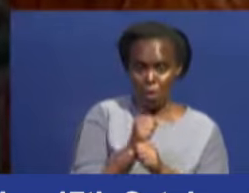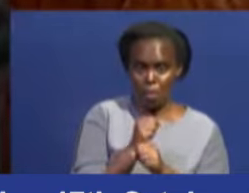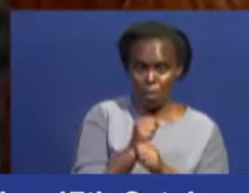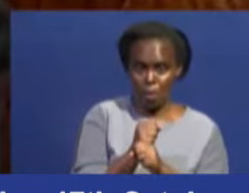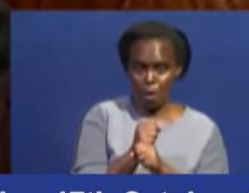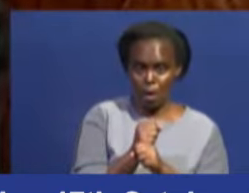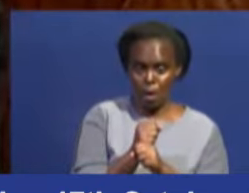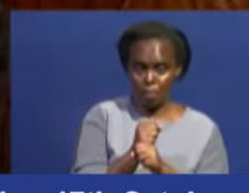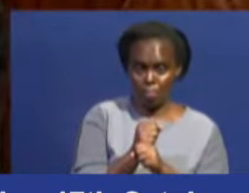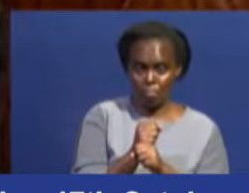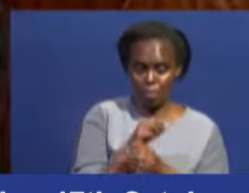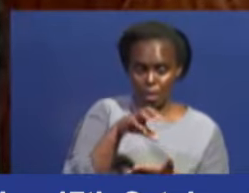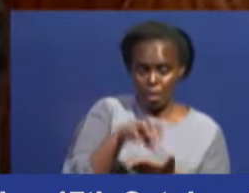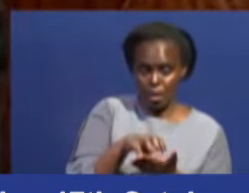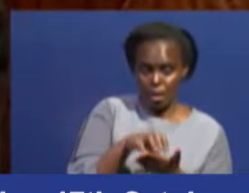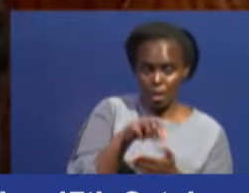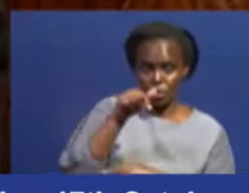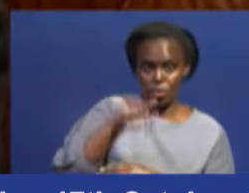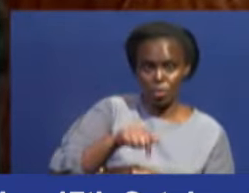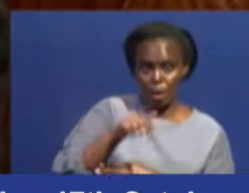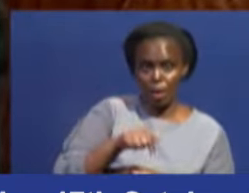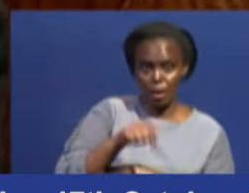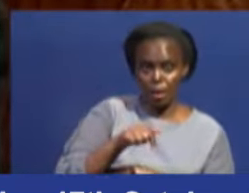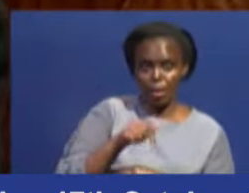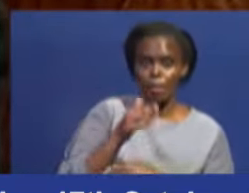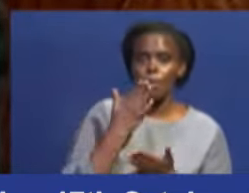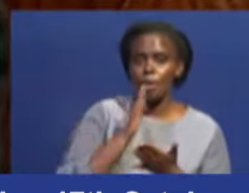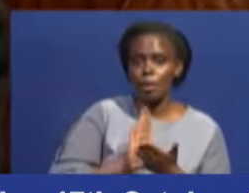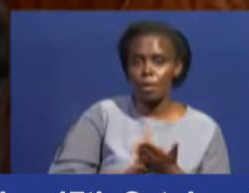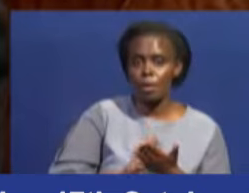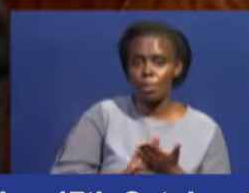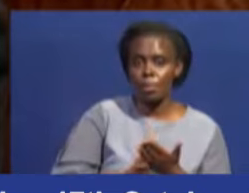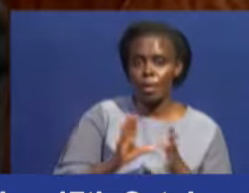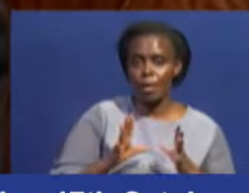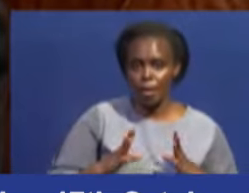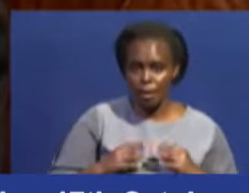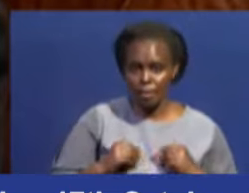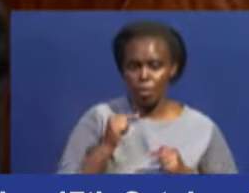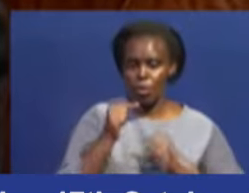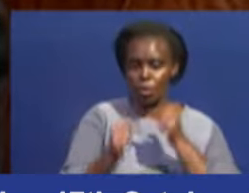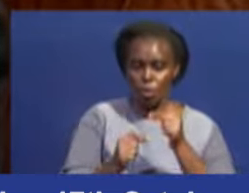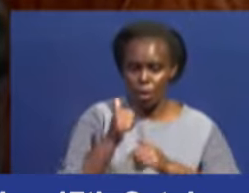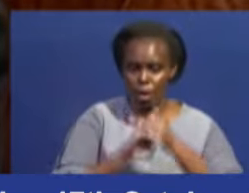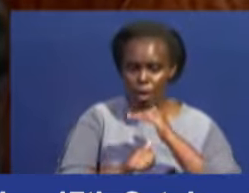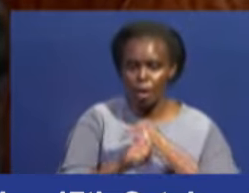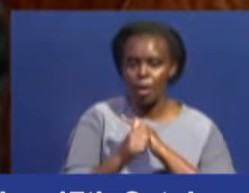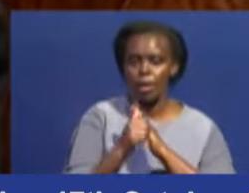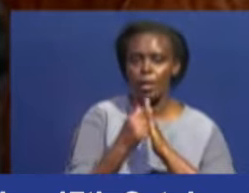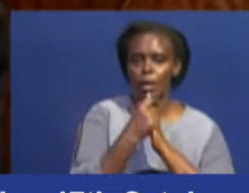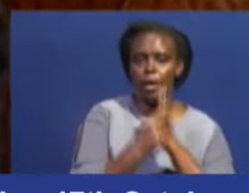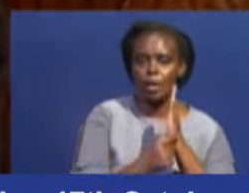in these proceedings, I would suggest and submit we are proceeding under